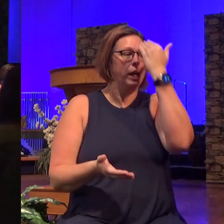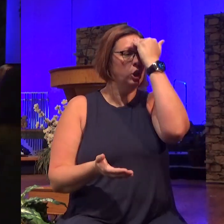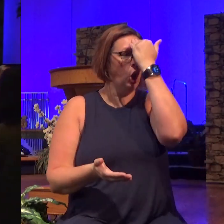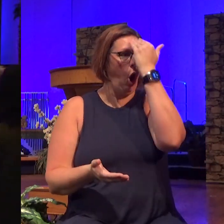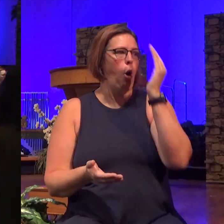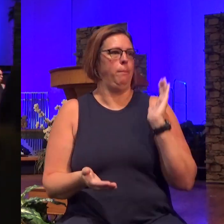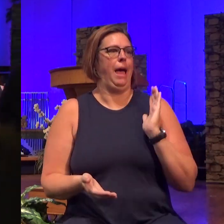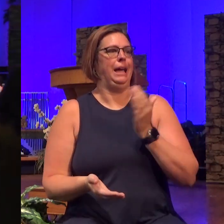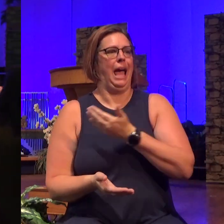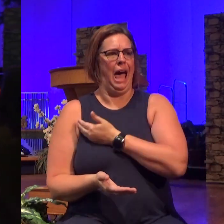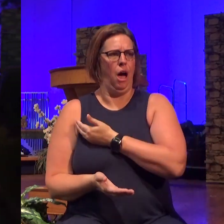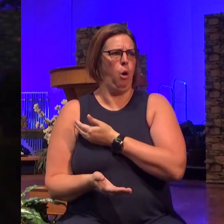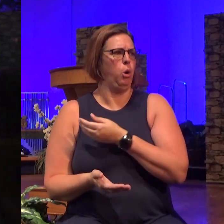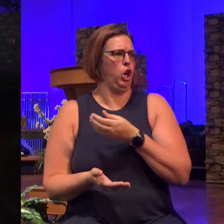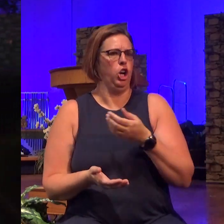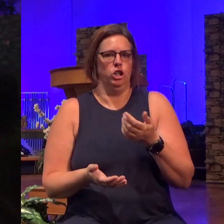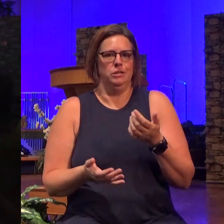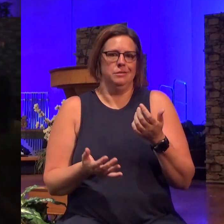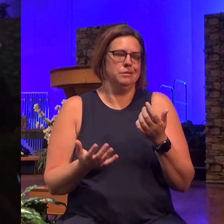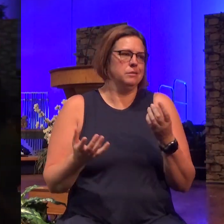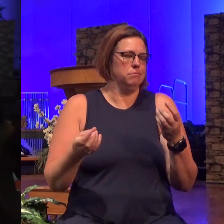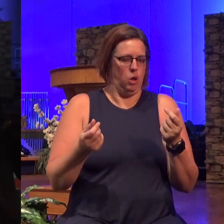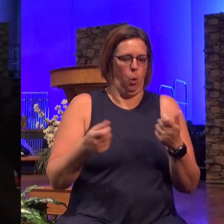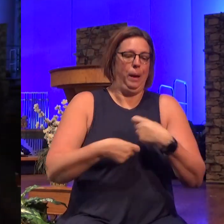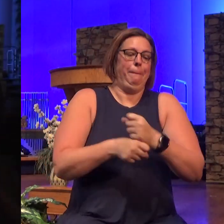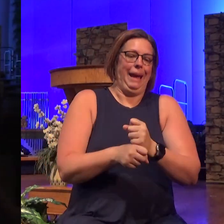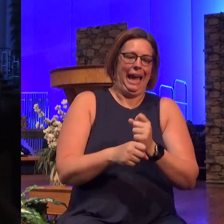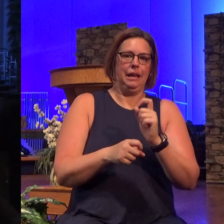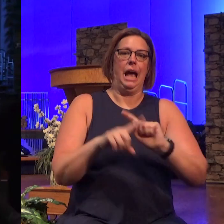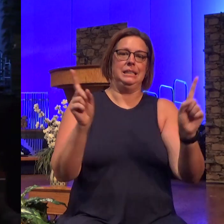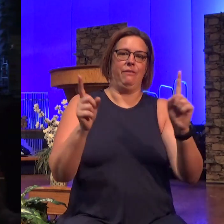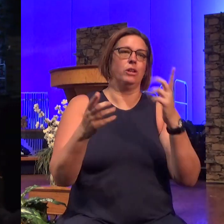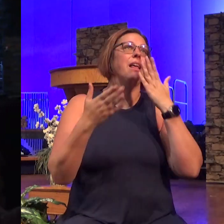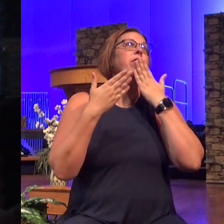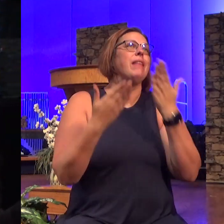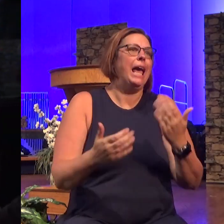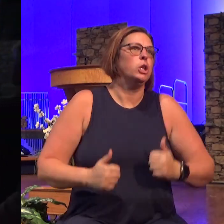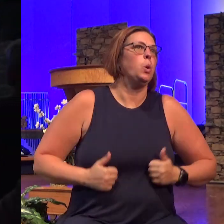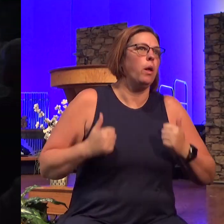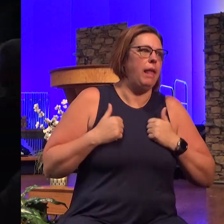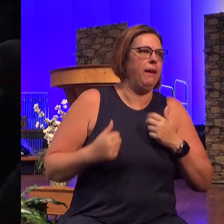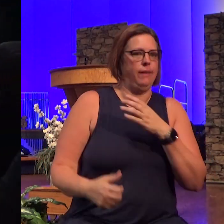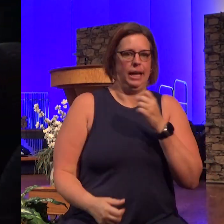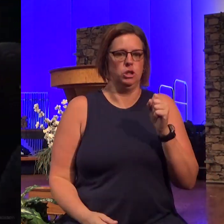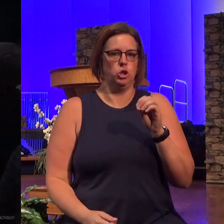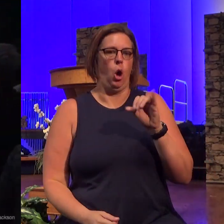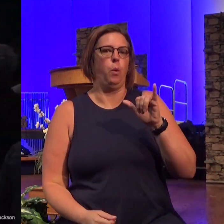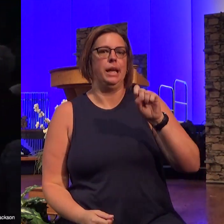essence, we are and we make a difference. Thank you, life. And so it is.